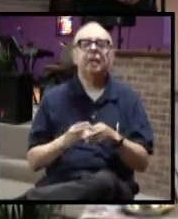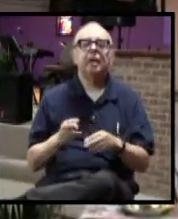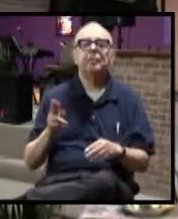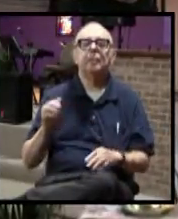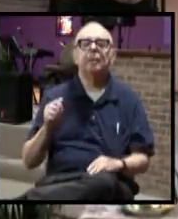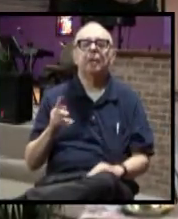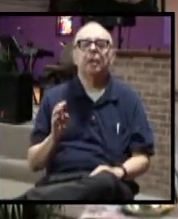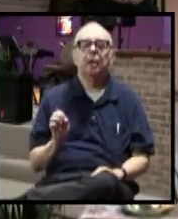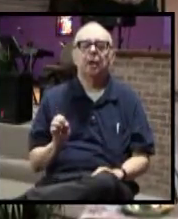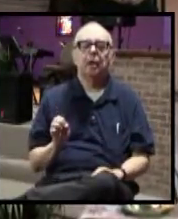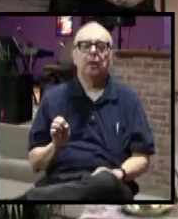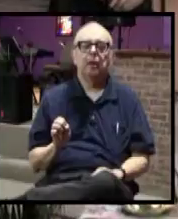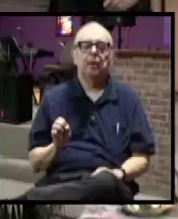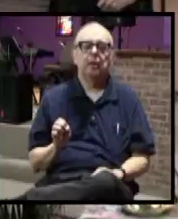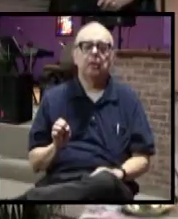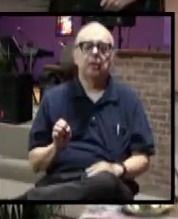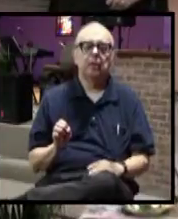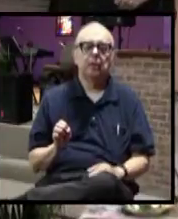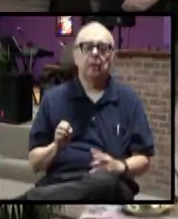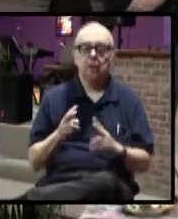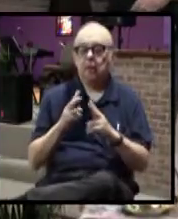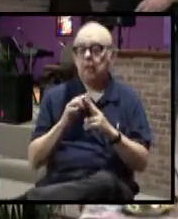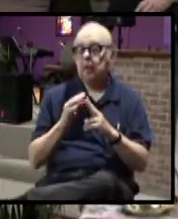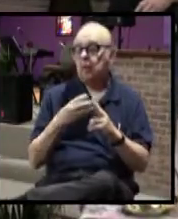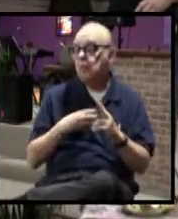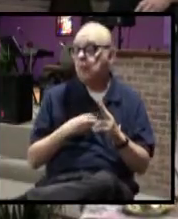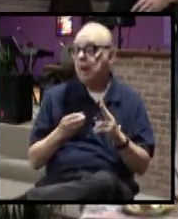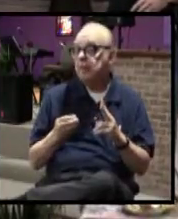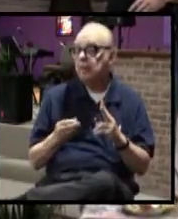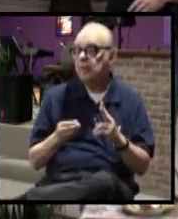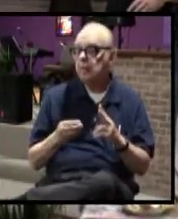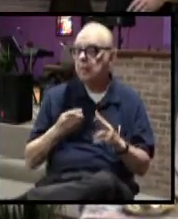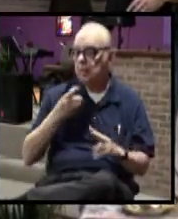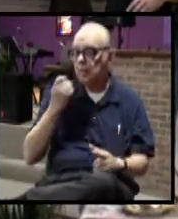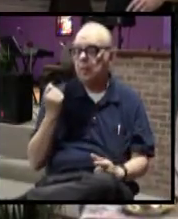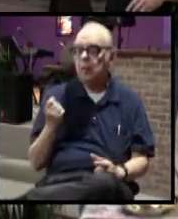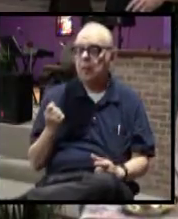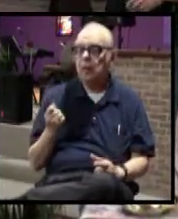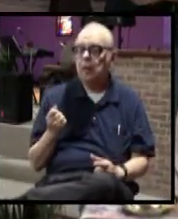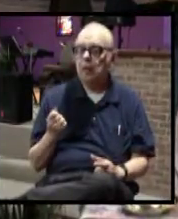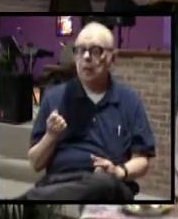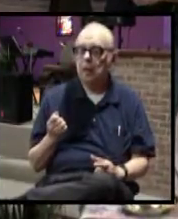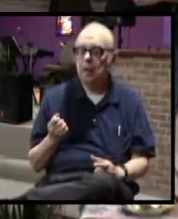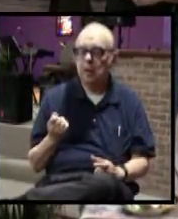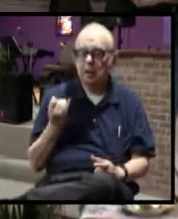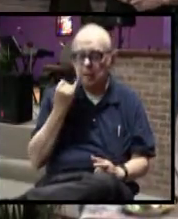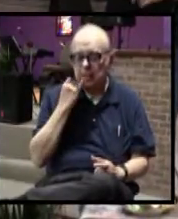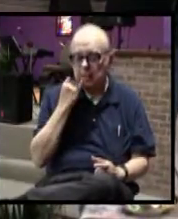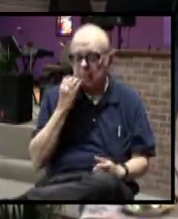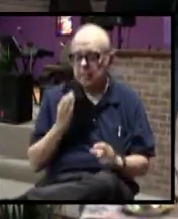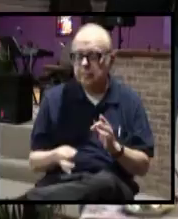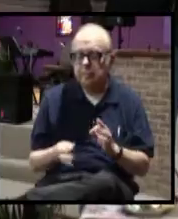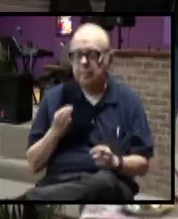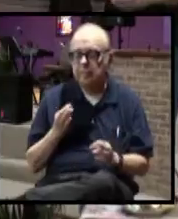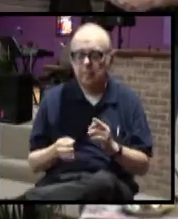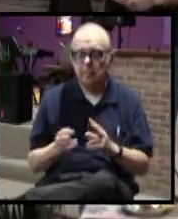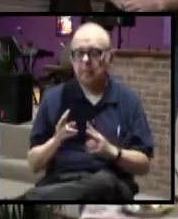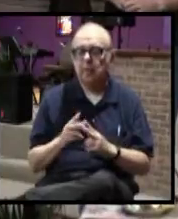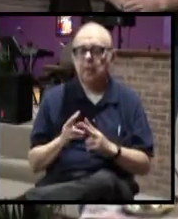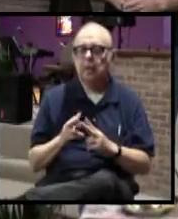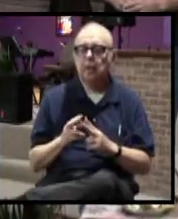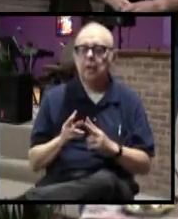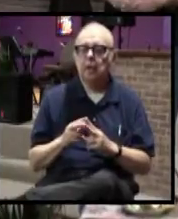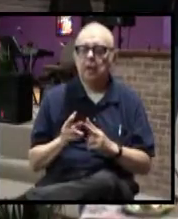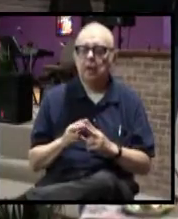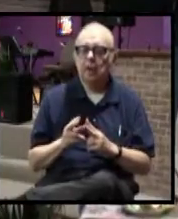their race. Their race was either white, black, and if they couldn't determine